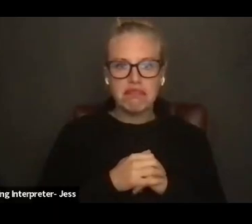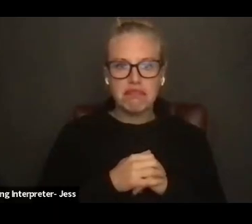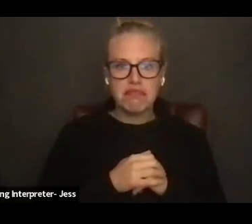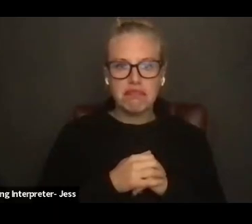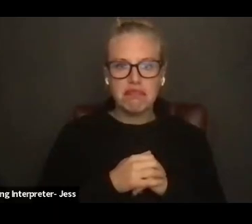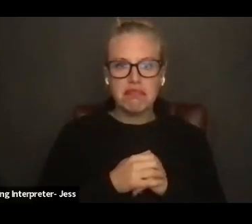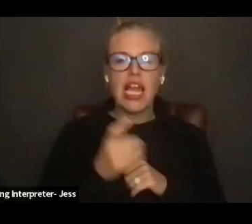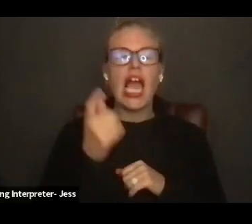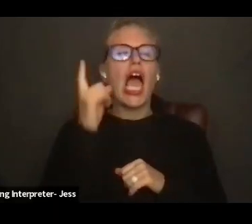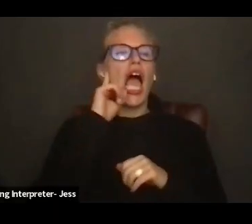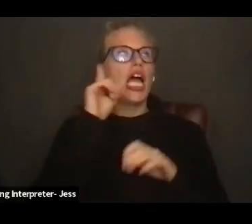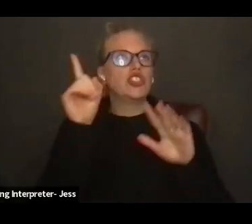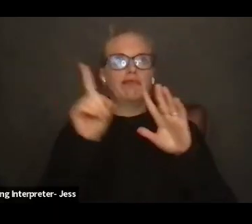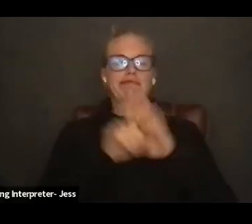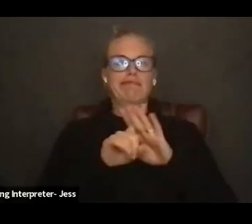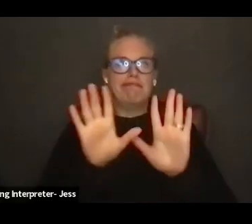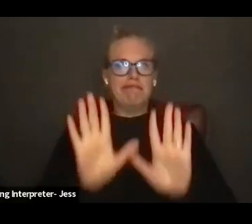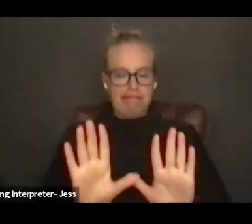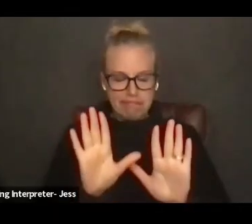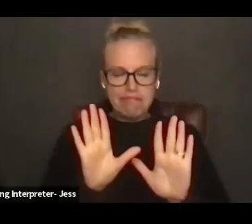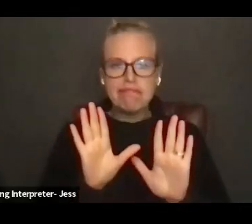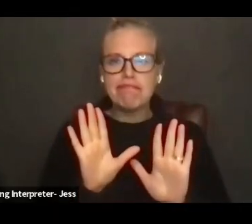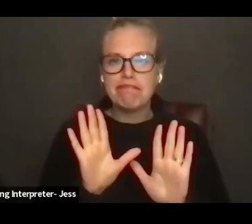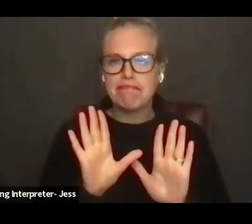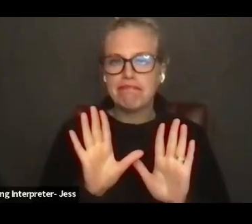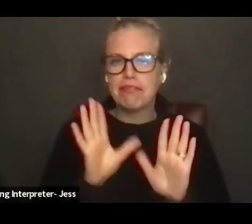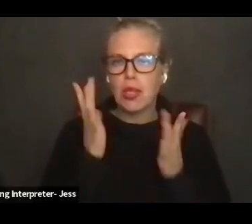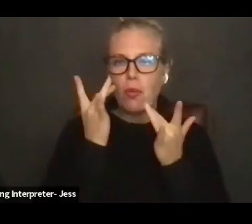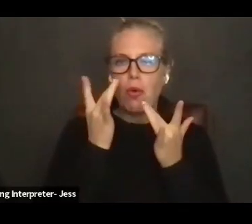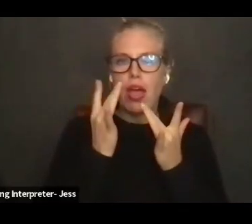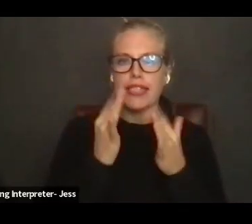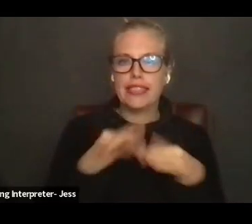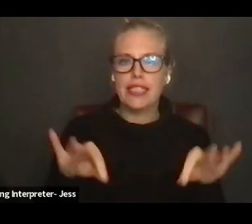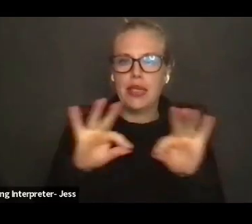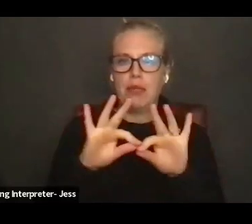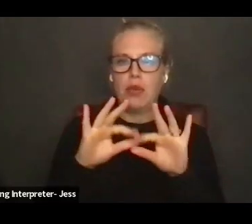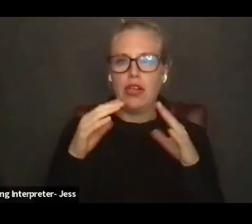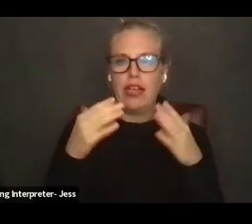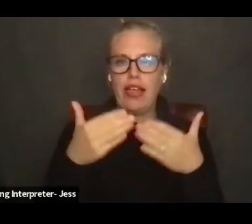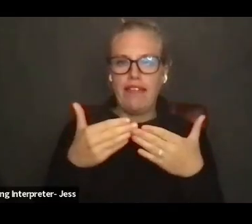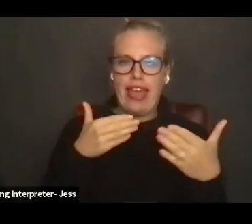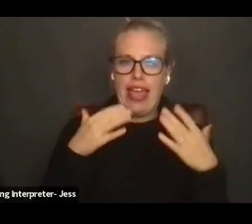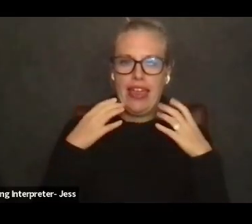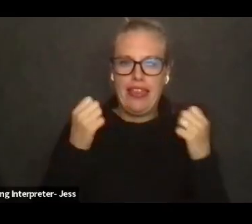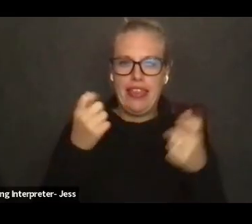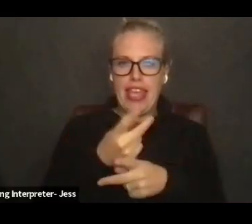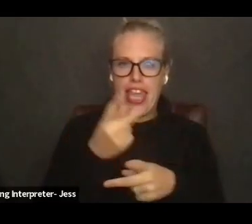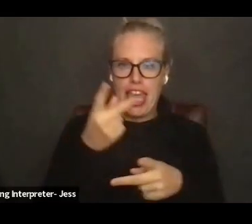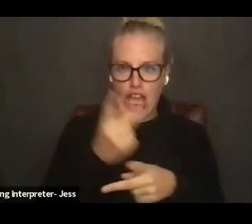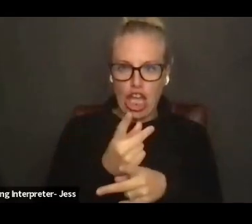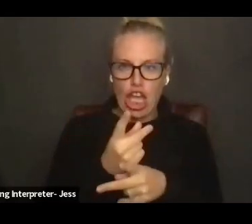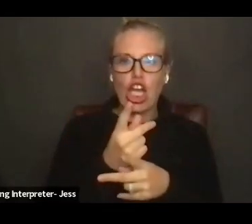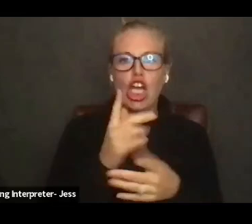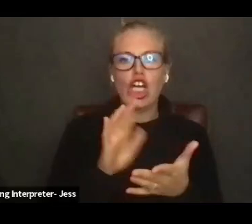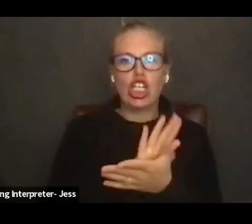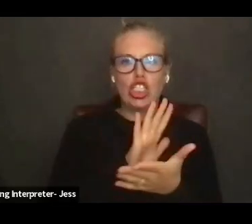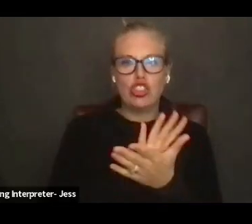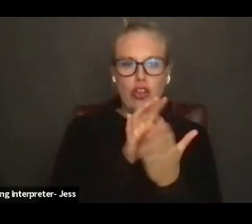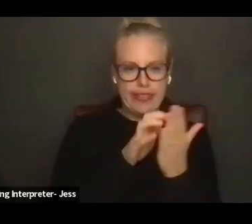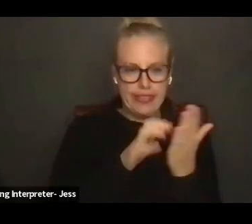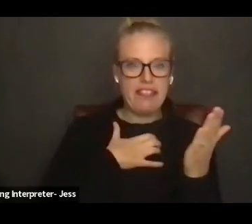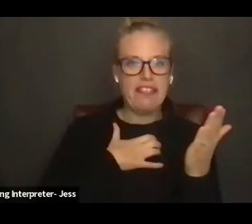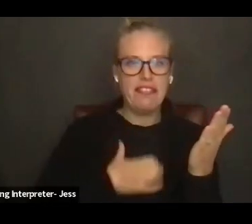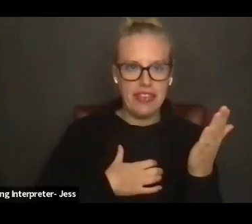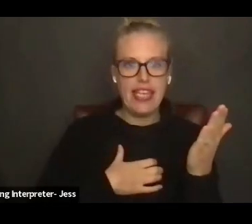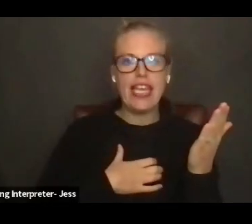I just thought of something why it's also good to have a healthcare directive that happened in my practice. It goes along